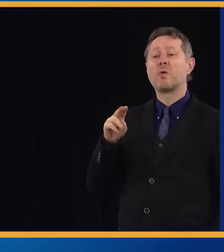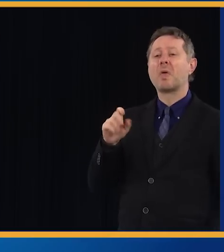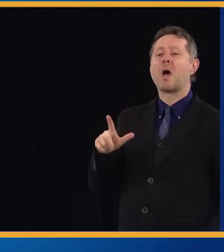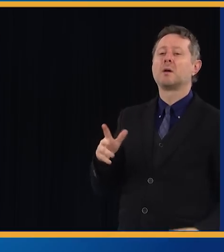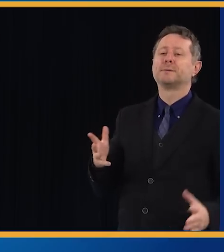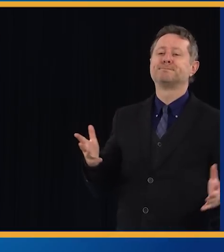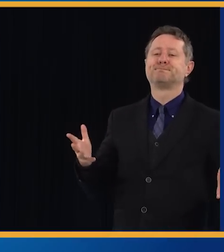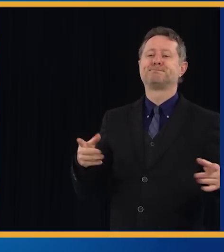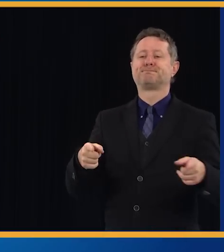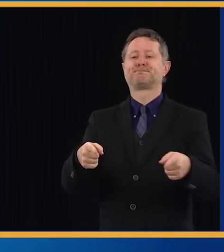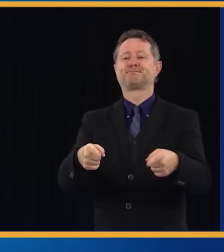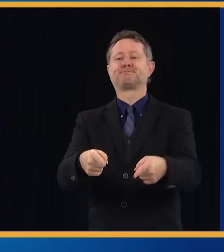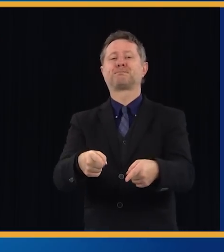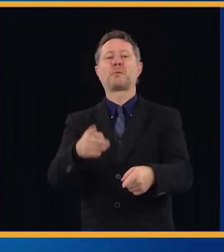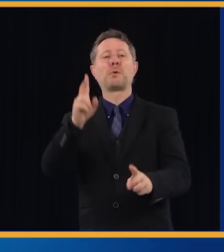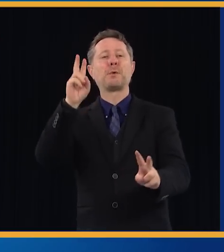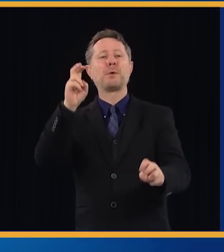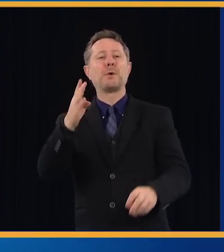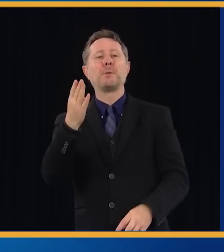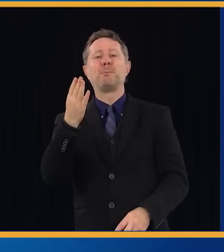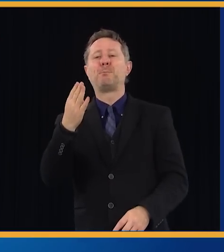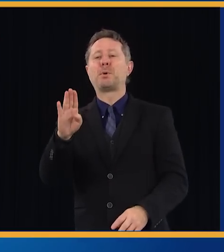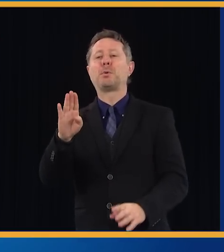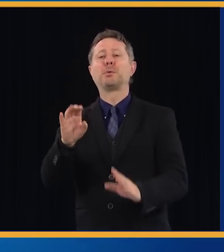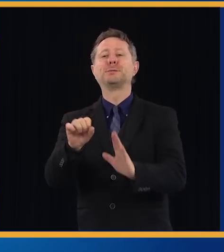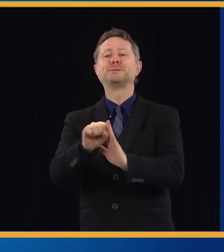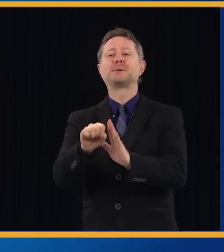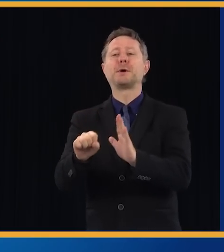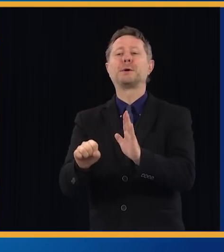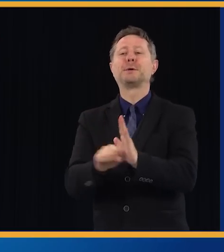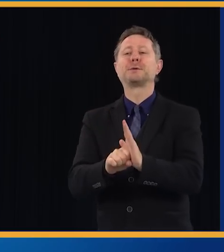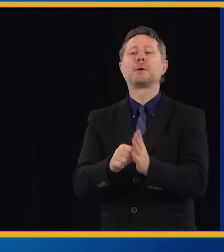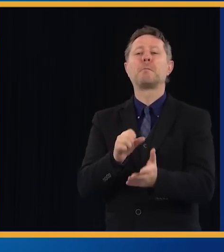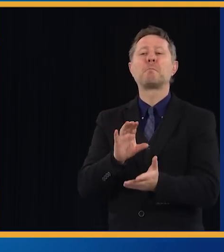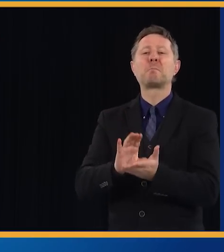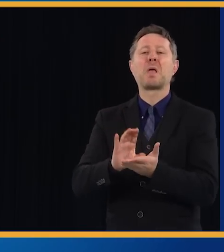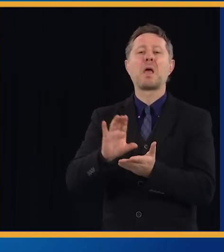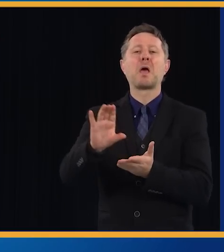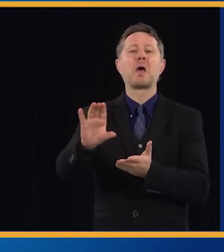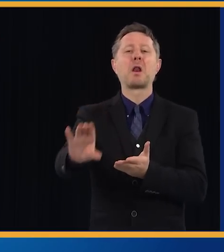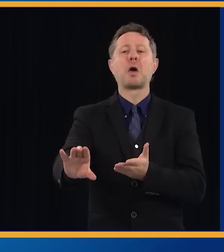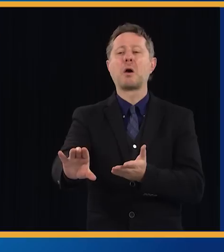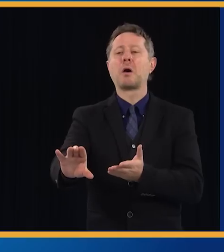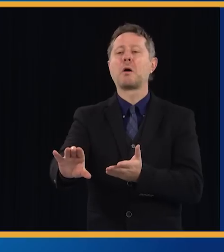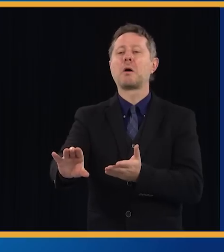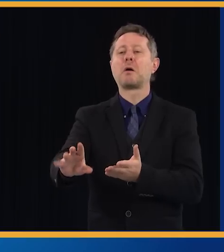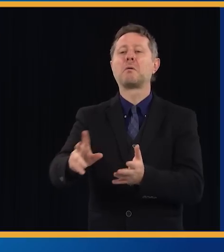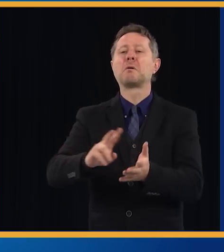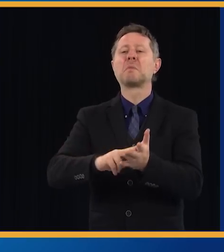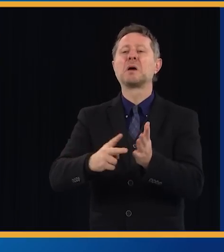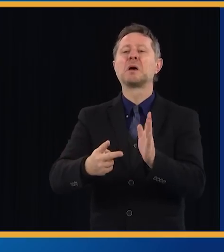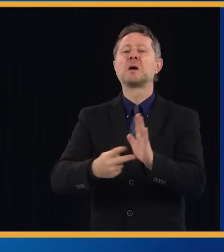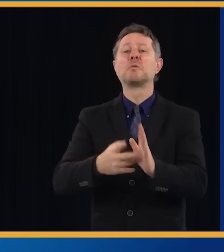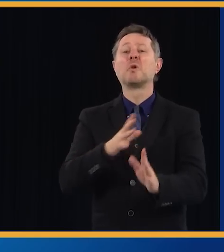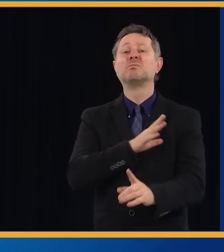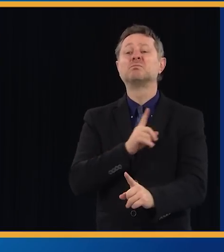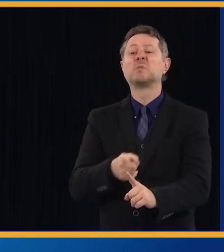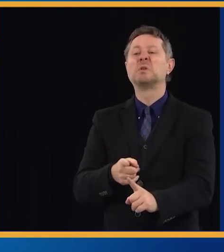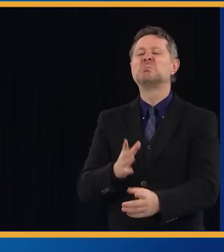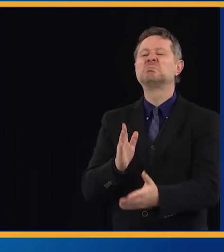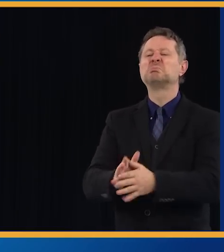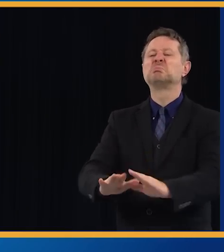state bailout. What he's saying is, if you look at the states that have